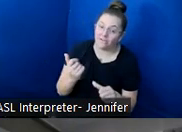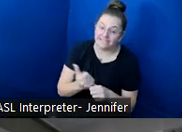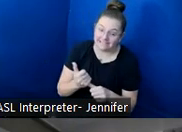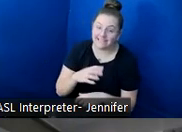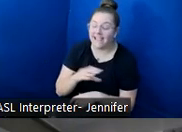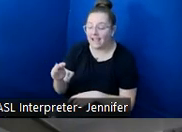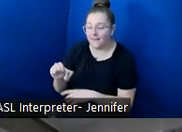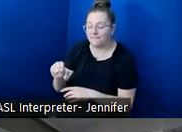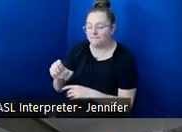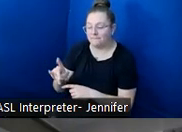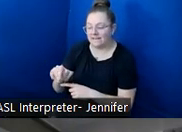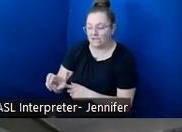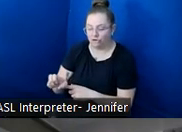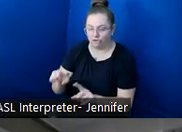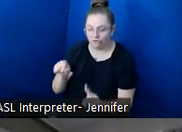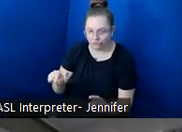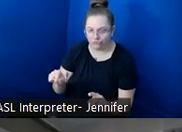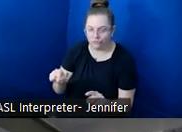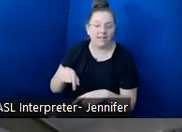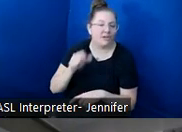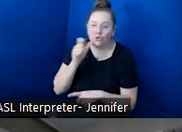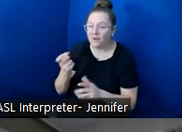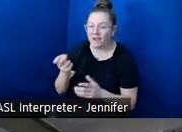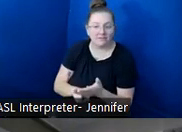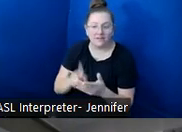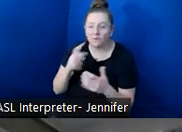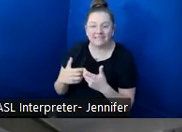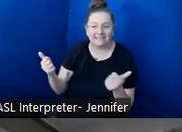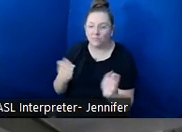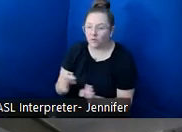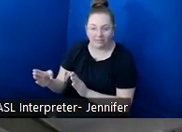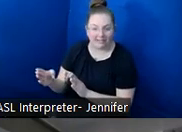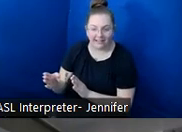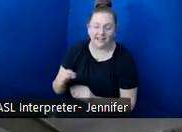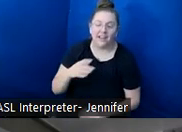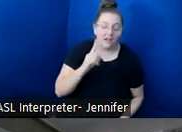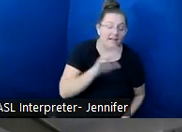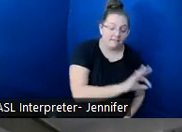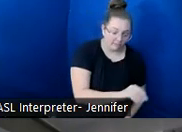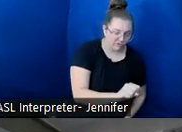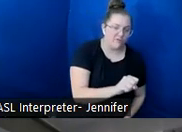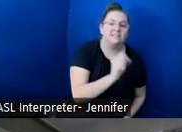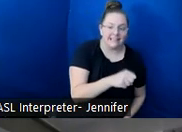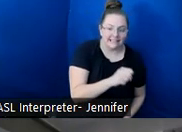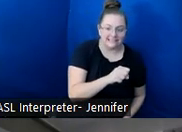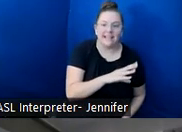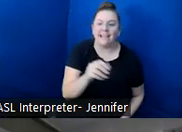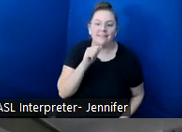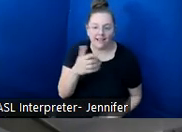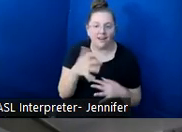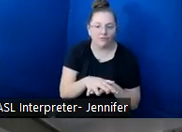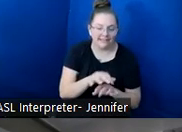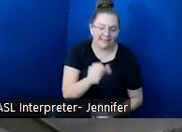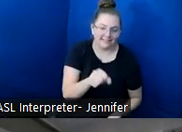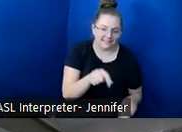Medicare. You do not have to enroll in a separate plan like you do in fee-for-service and in non-integrated SNBC. If you